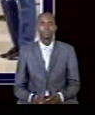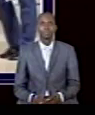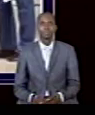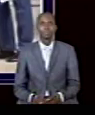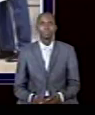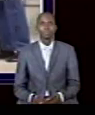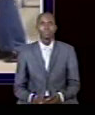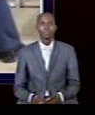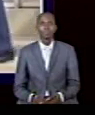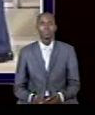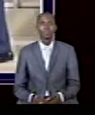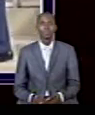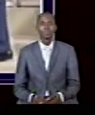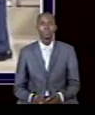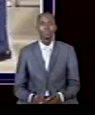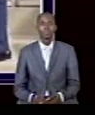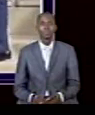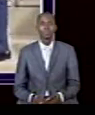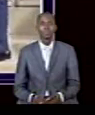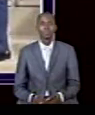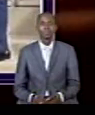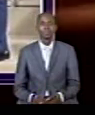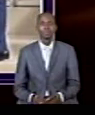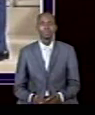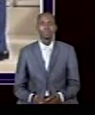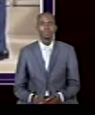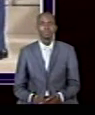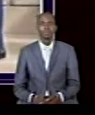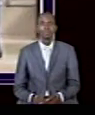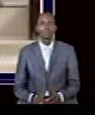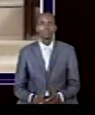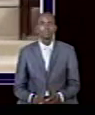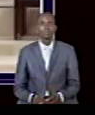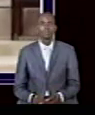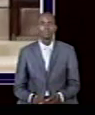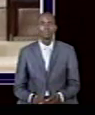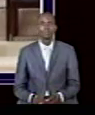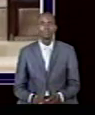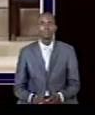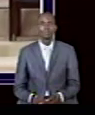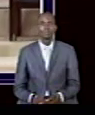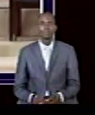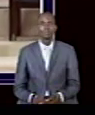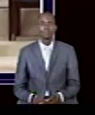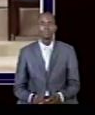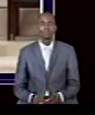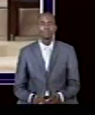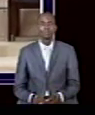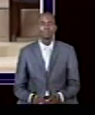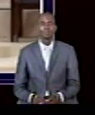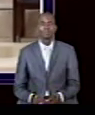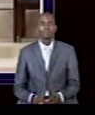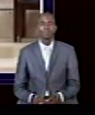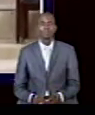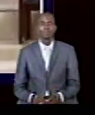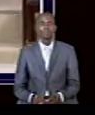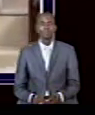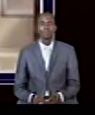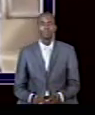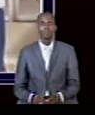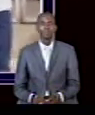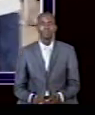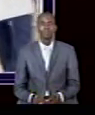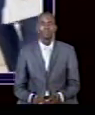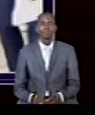baske nyang chizo. Abase manam pon no mien keri pala efem yo. Abase ma kok fai brot gire mien da. Abase miya kong gong gong